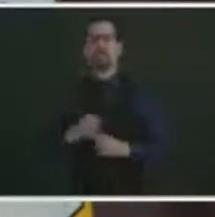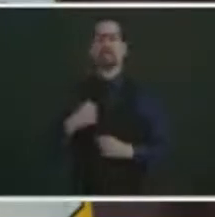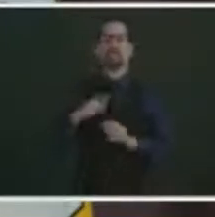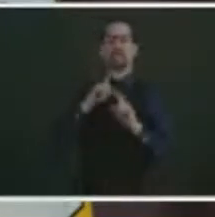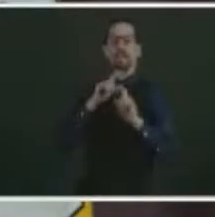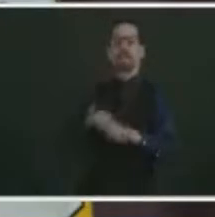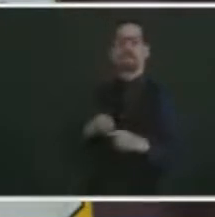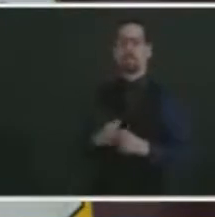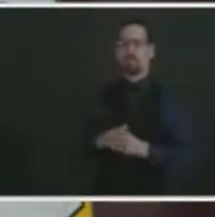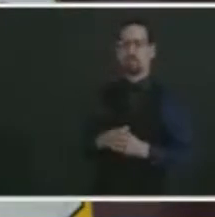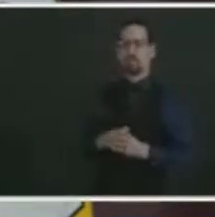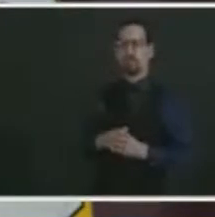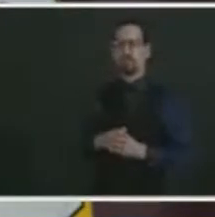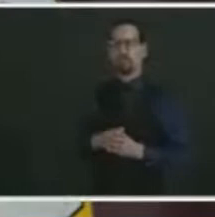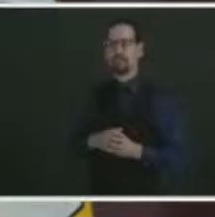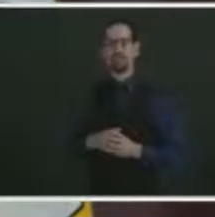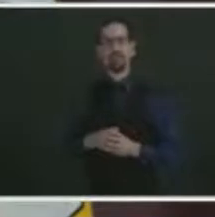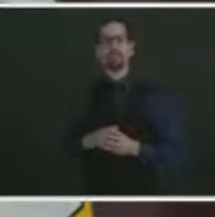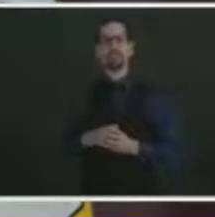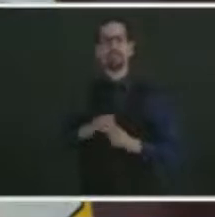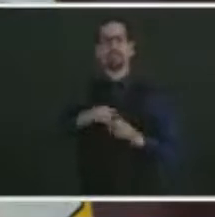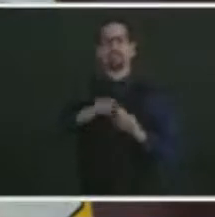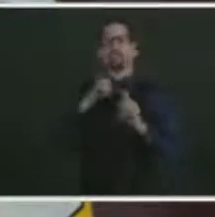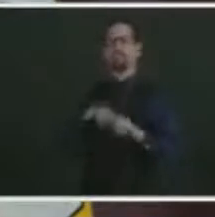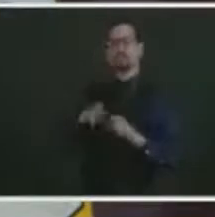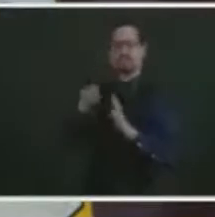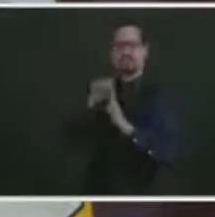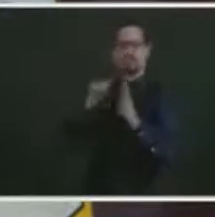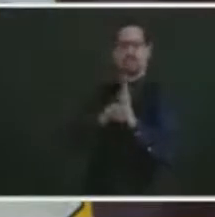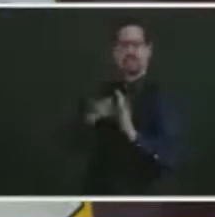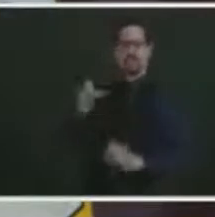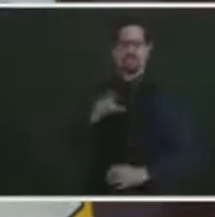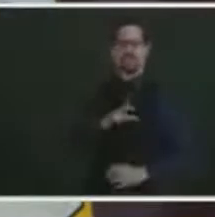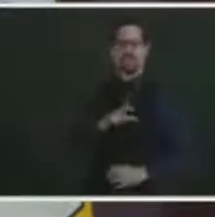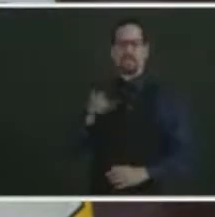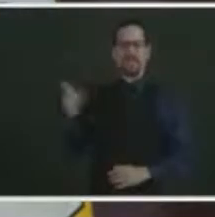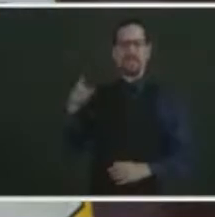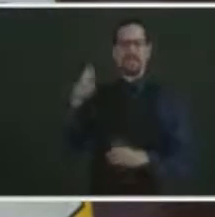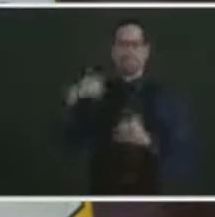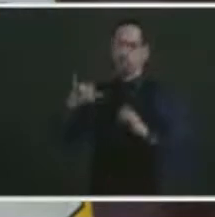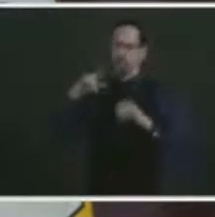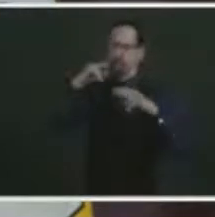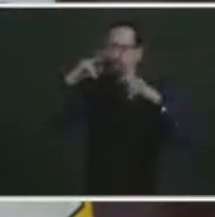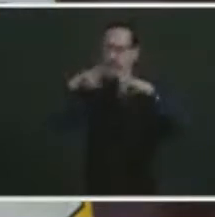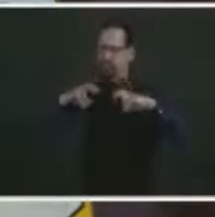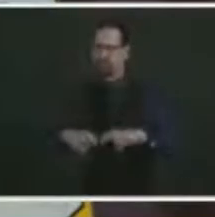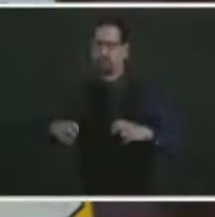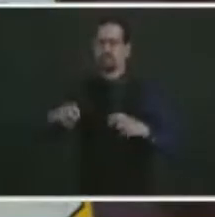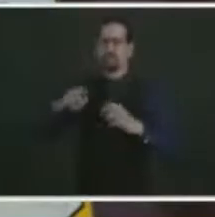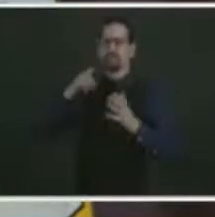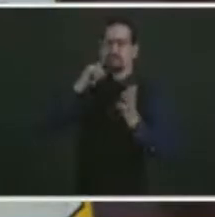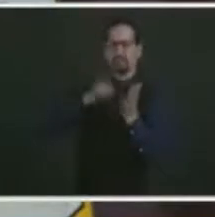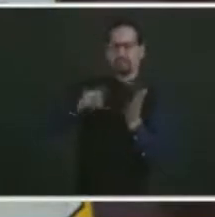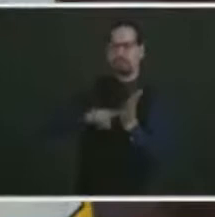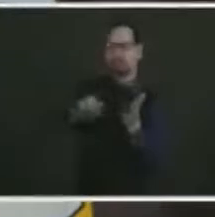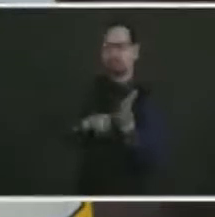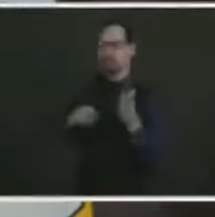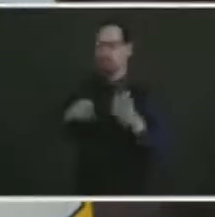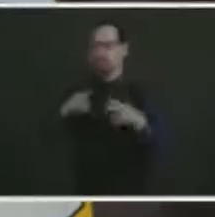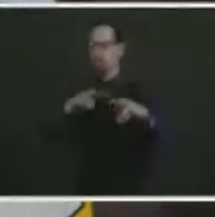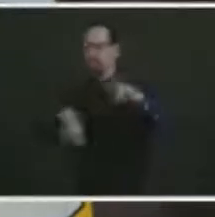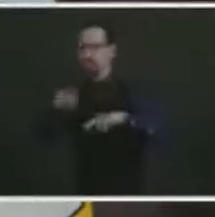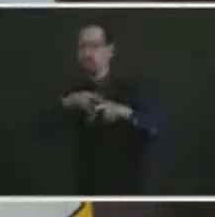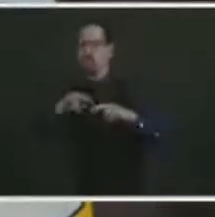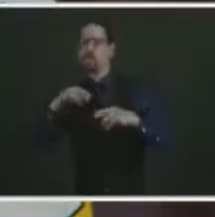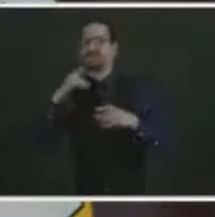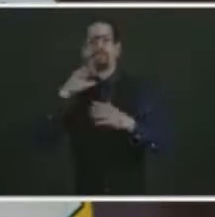partner to me in this. And he and the state police are working through the investigation. Candidly, the whole country is working through this right now, so you should ask